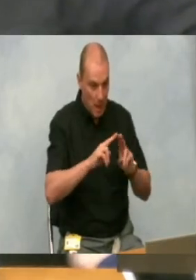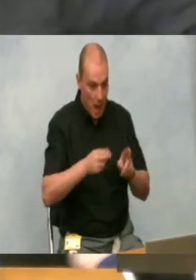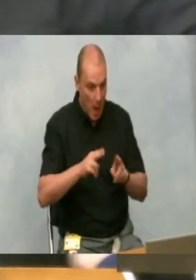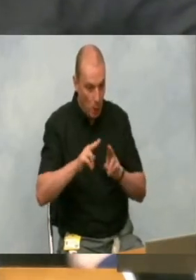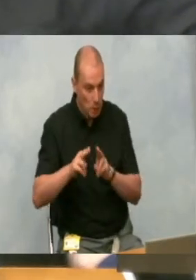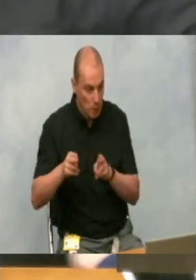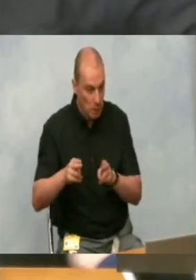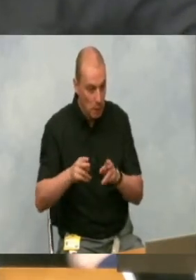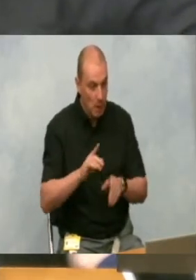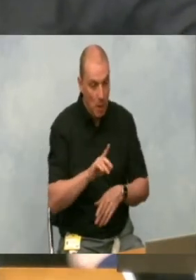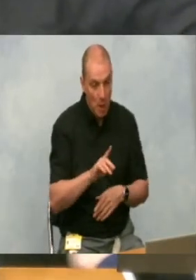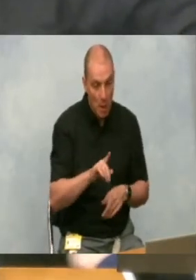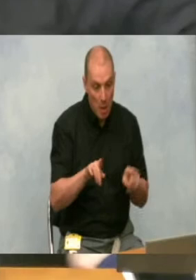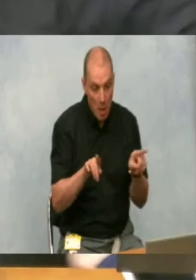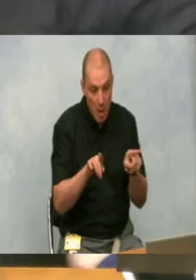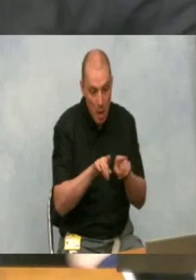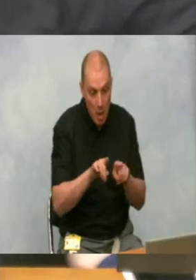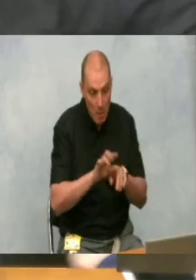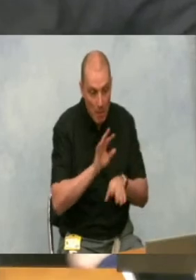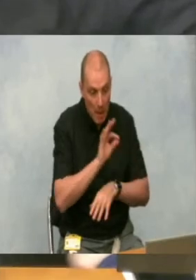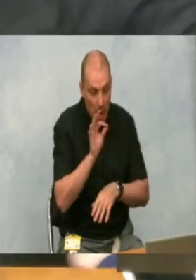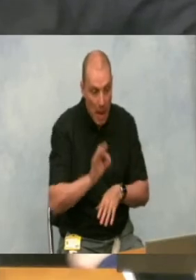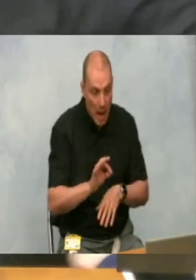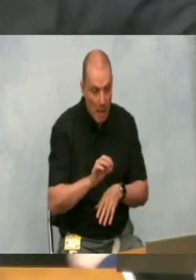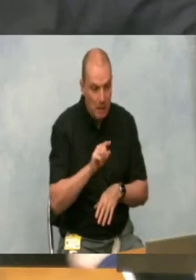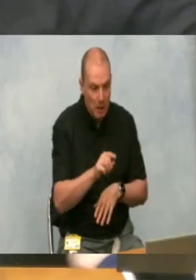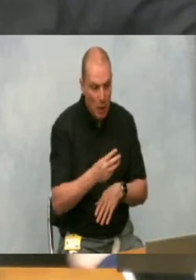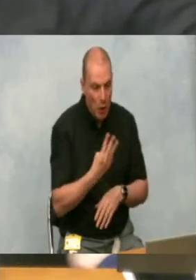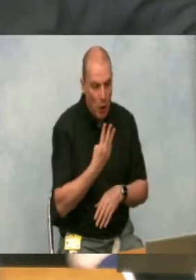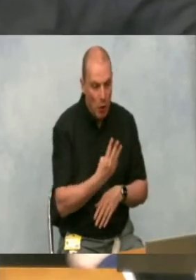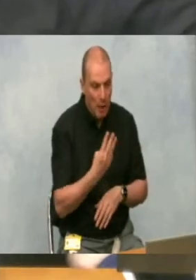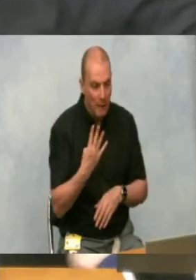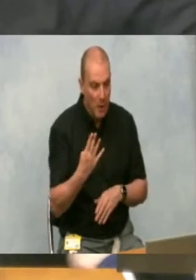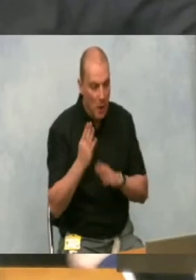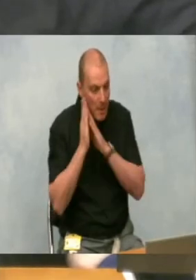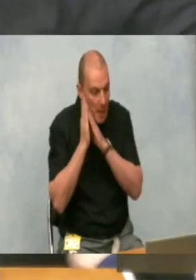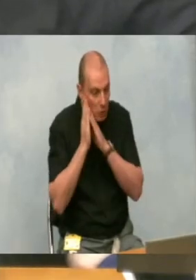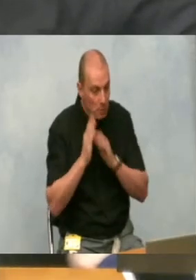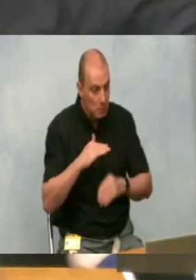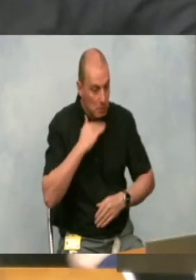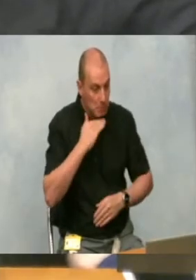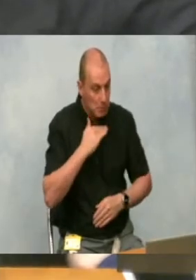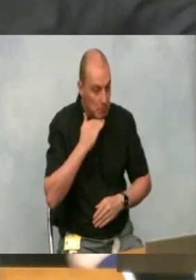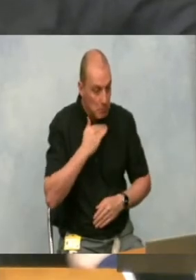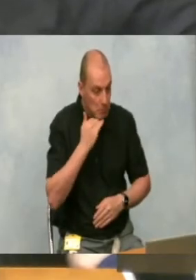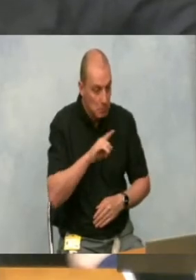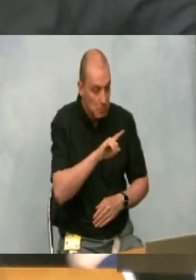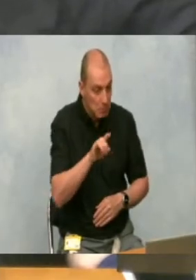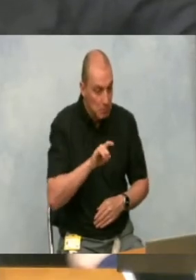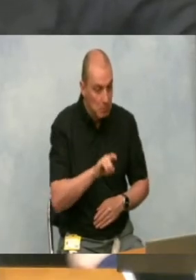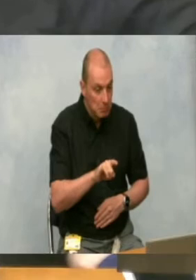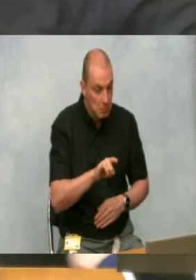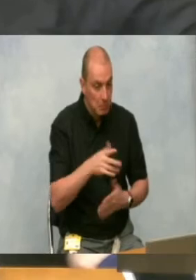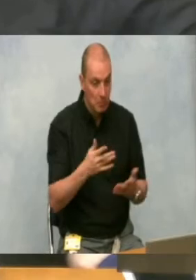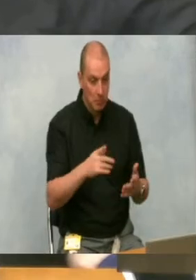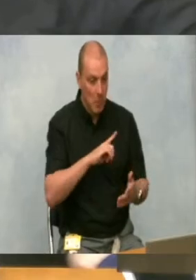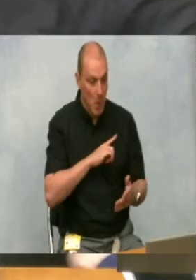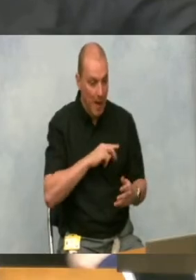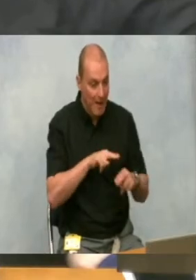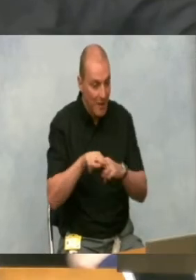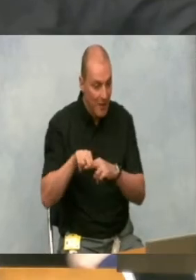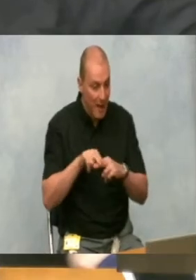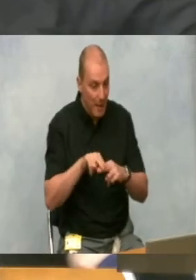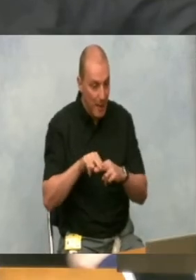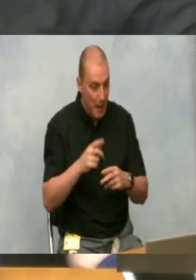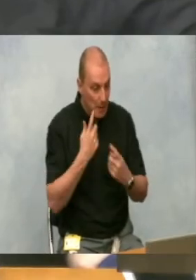building enough larger properties, 3 and 4 bed properties, knowing that families in that situation where they are in an